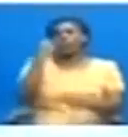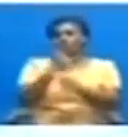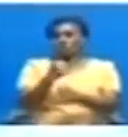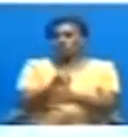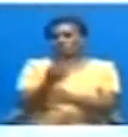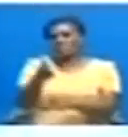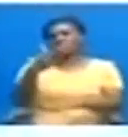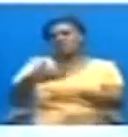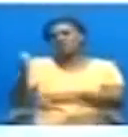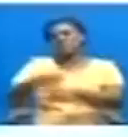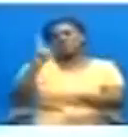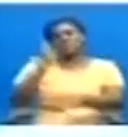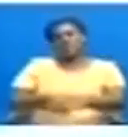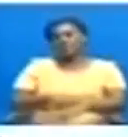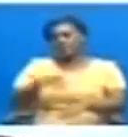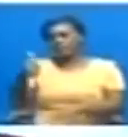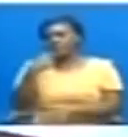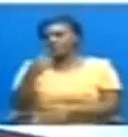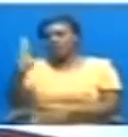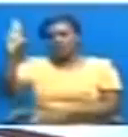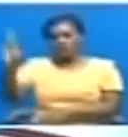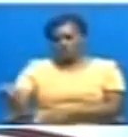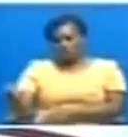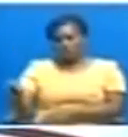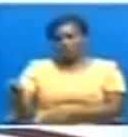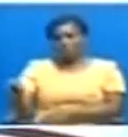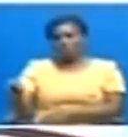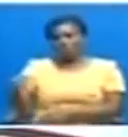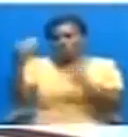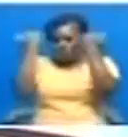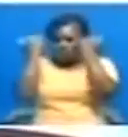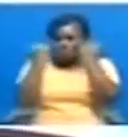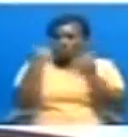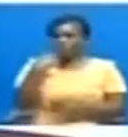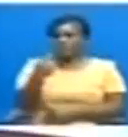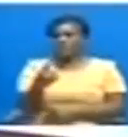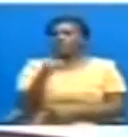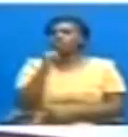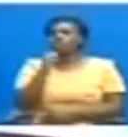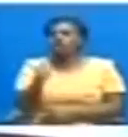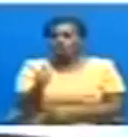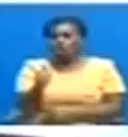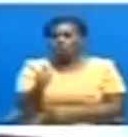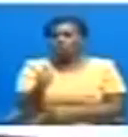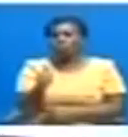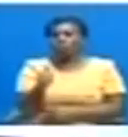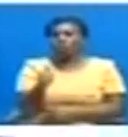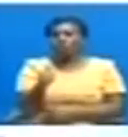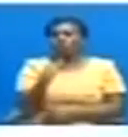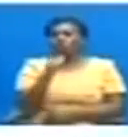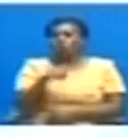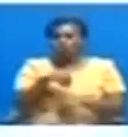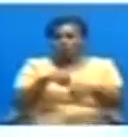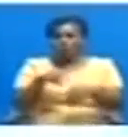Otherwise, it will be a waste of time. Wanjiro says, no, court said so. Let's stop being a lawless nation. Those